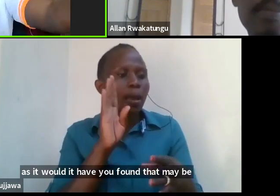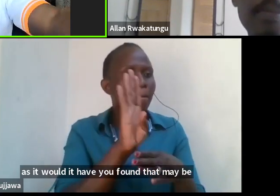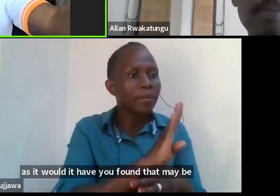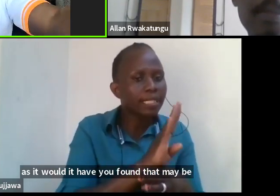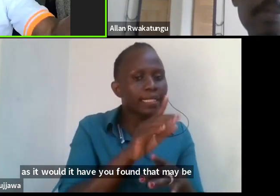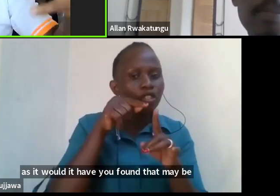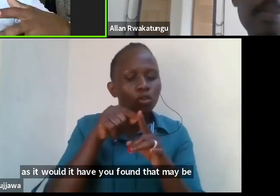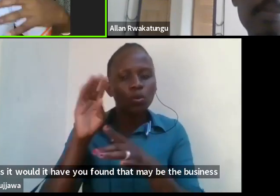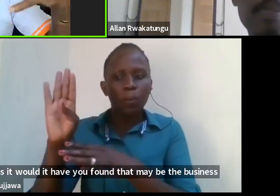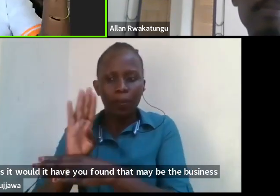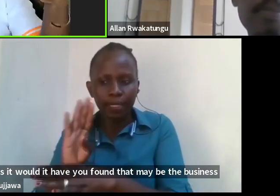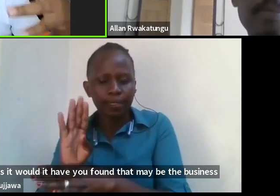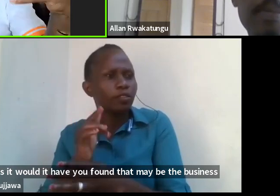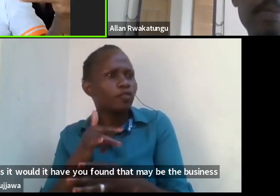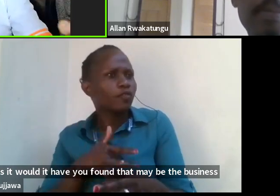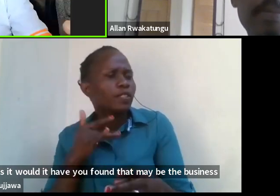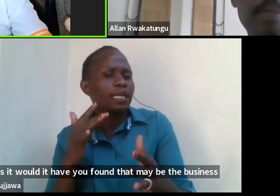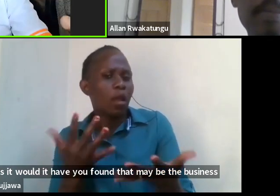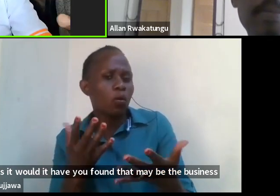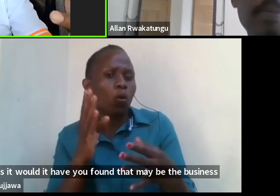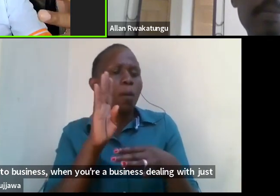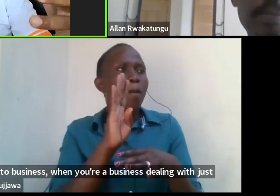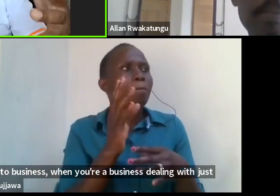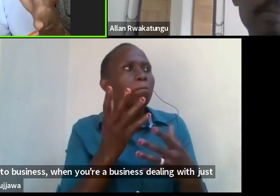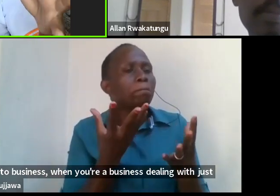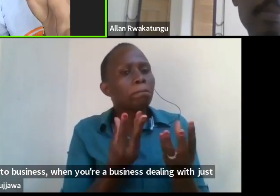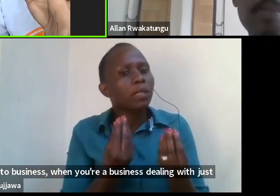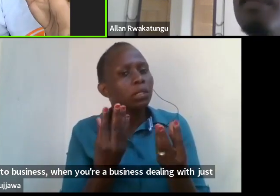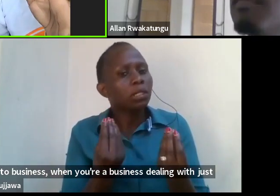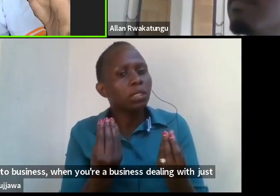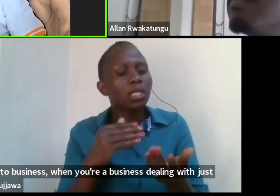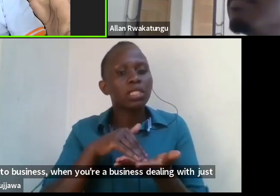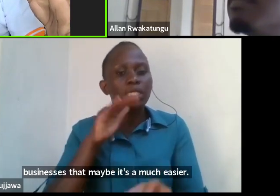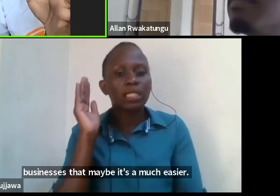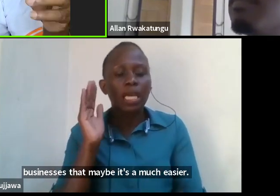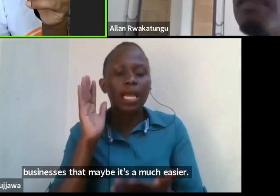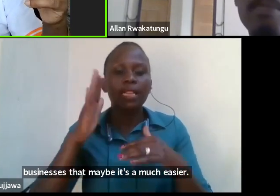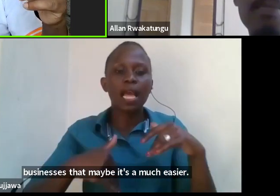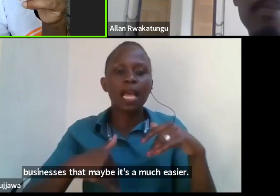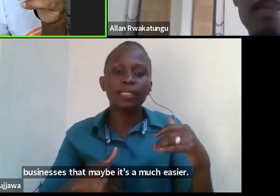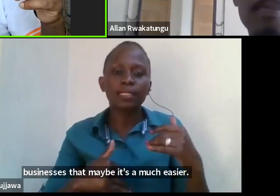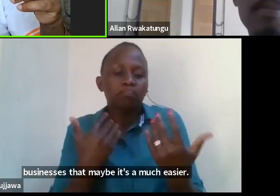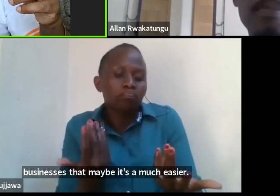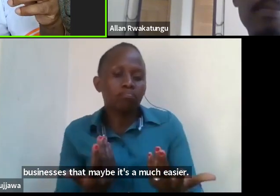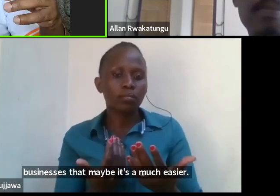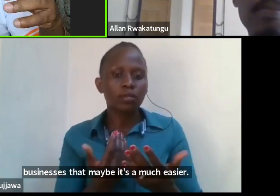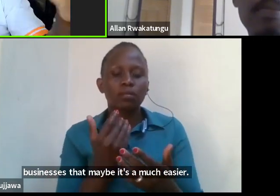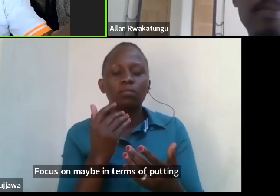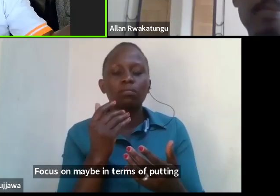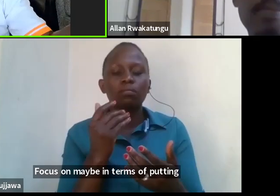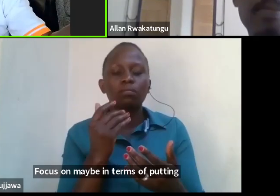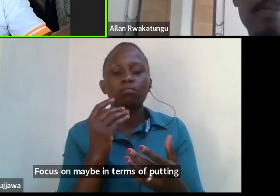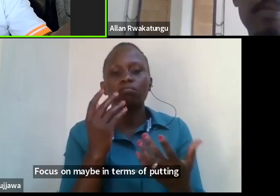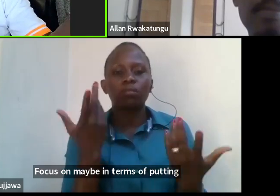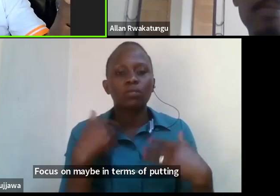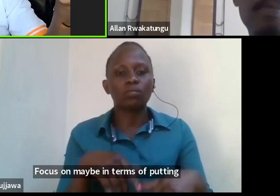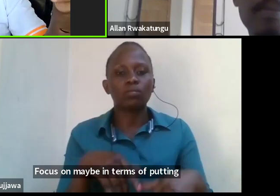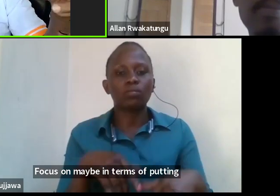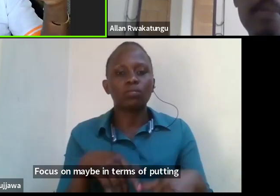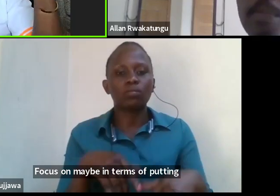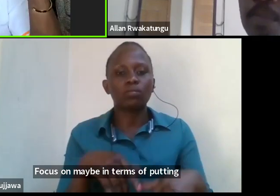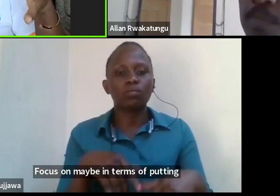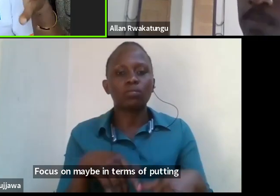with just businesses, that maybe it's a much easier focus on maybe in terms of potentially revenue from that